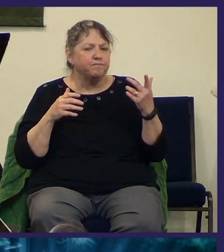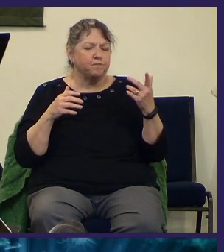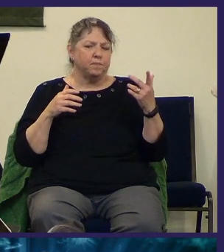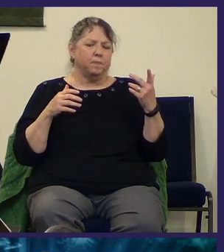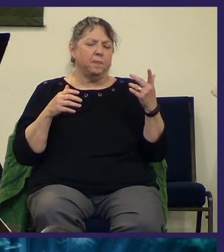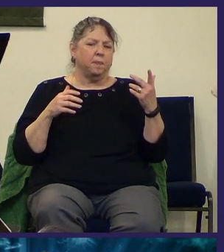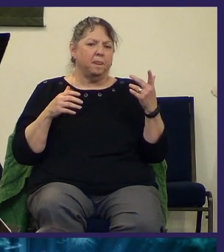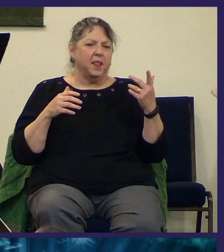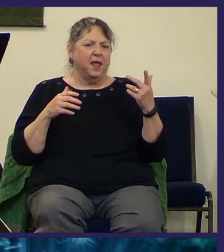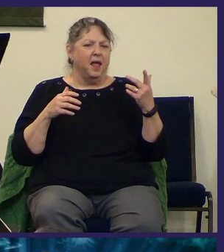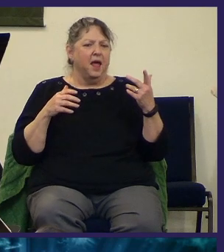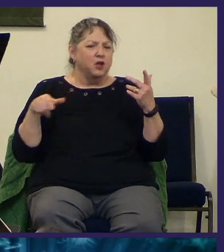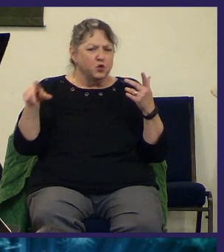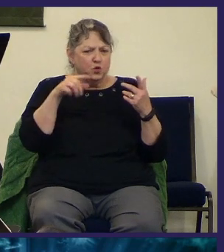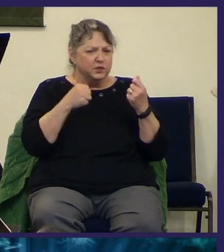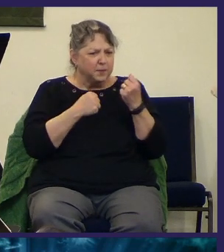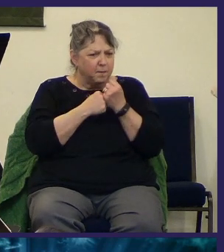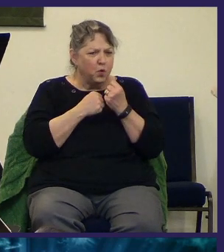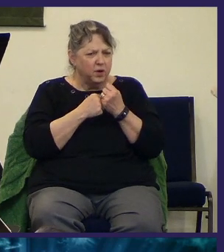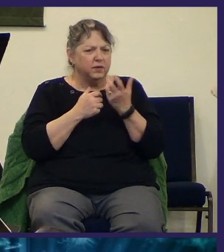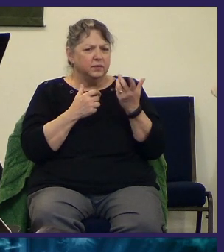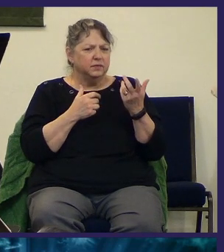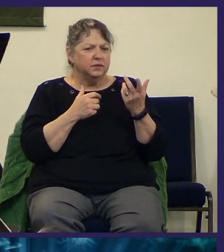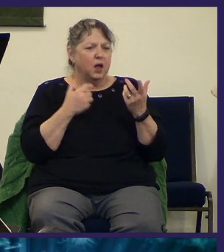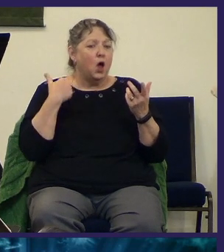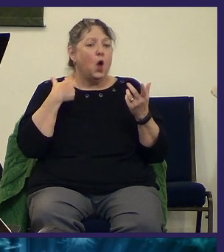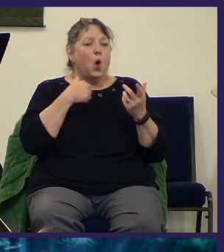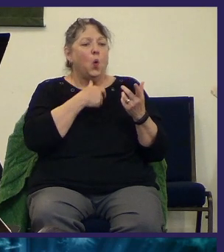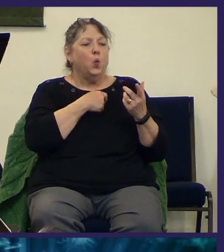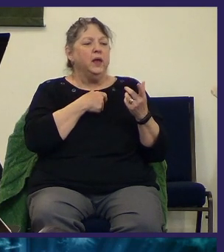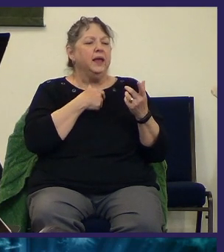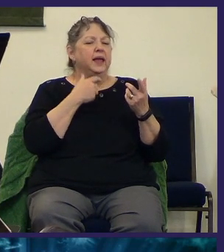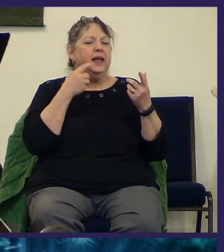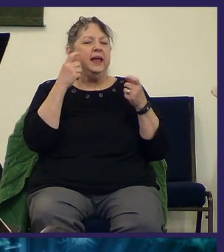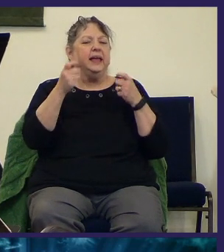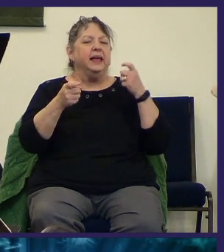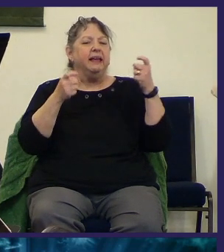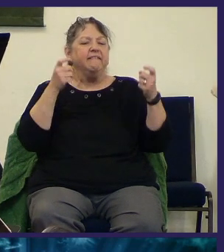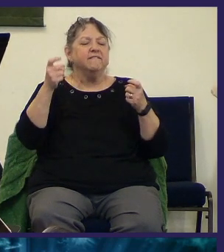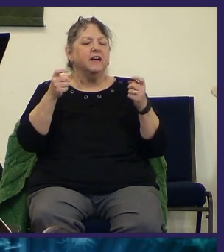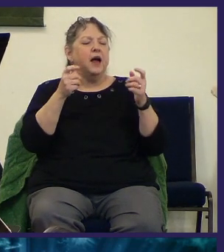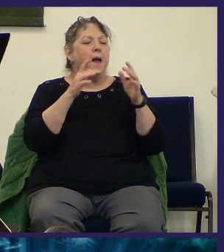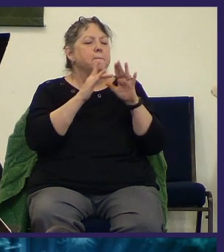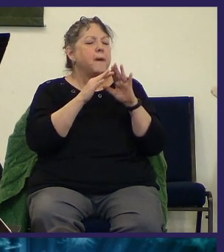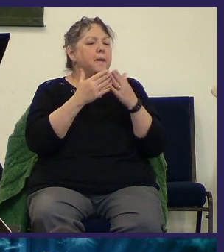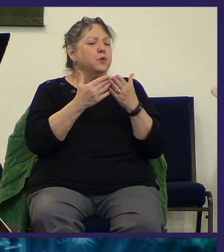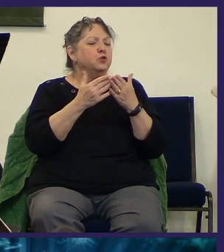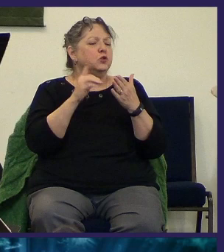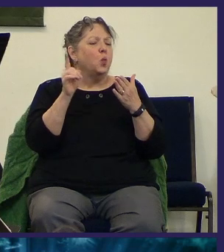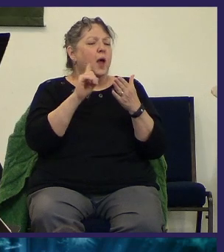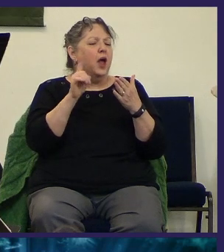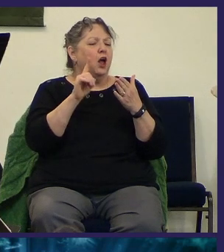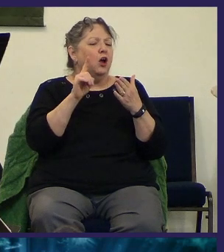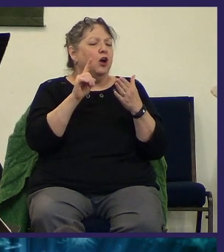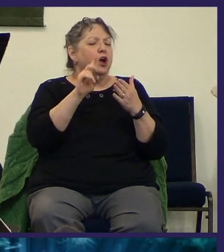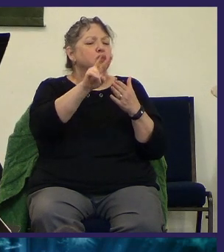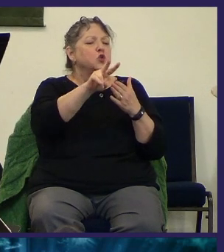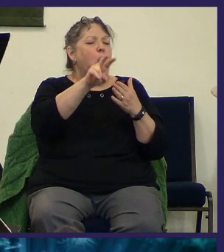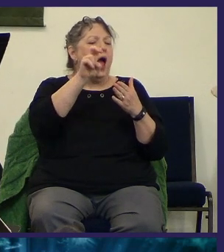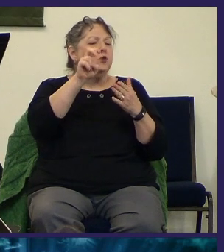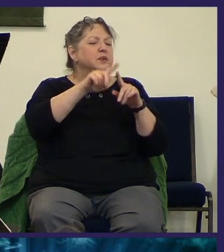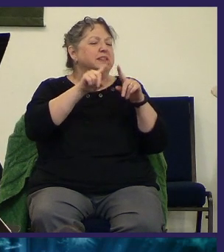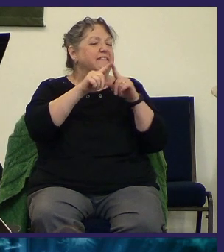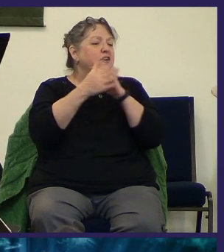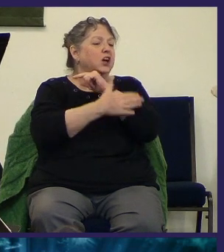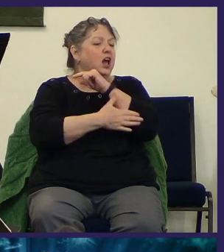a sign out front that says we distribute bibles in over 200 countries in 106 different languages